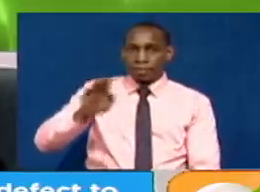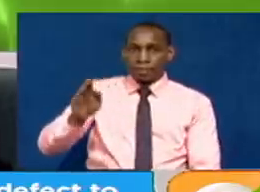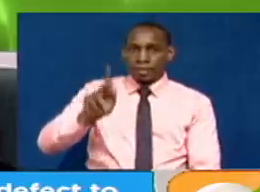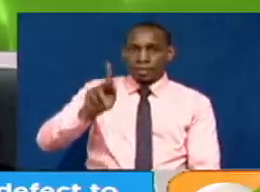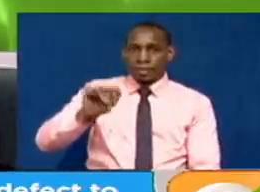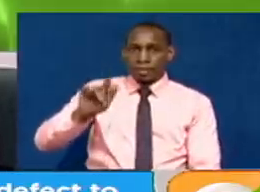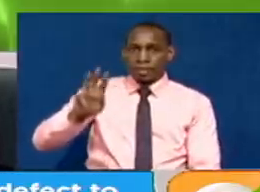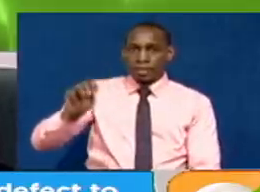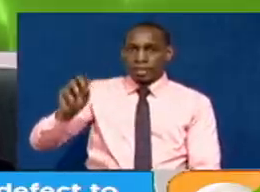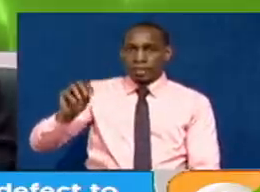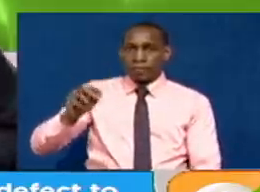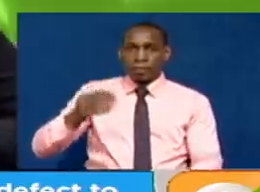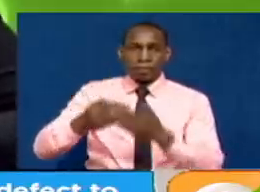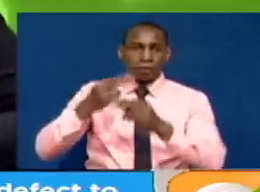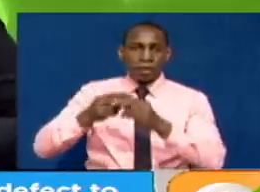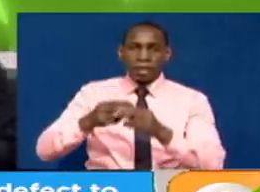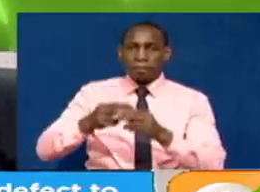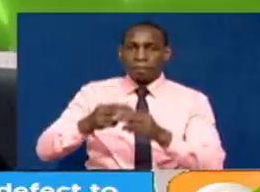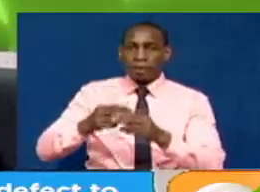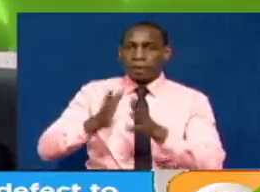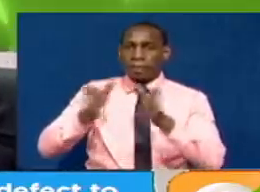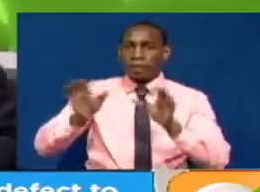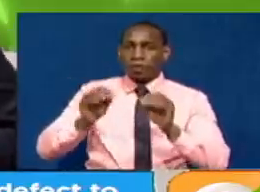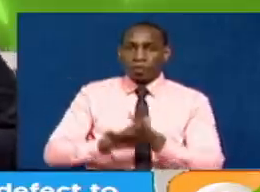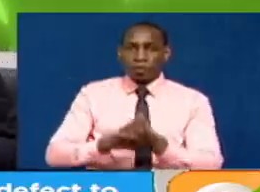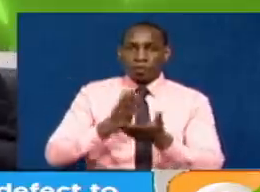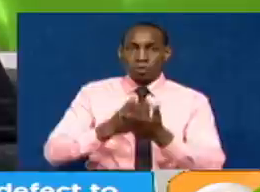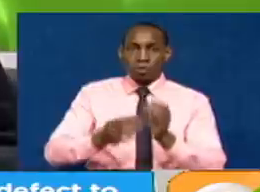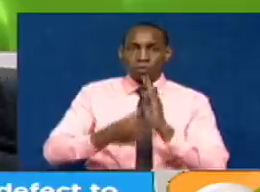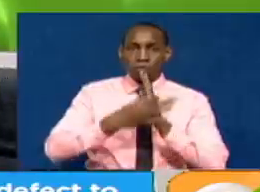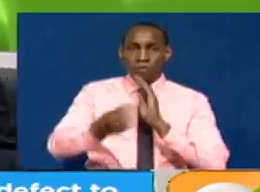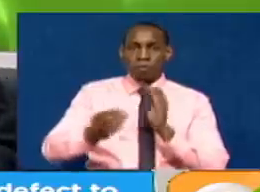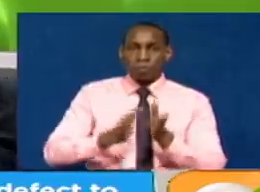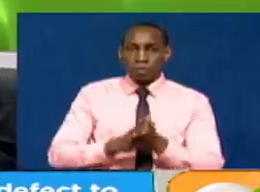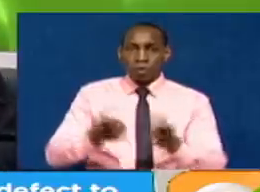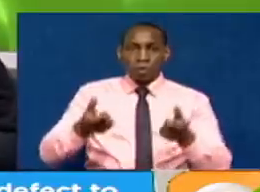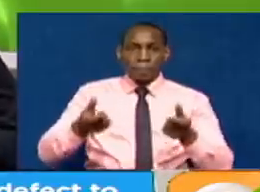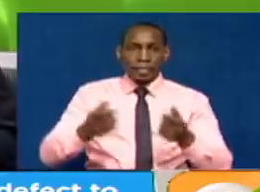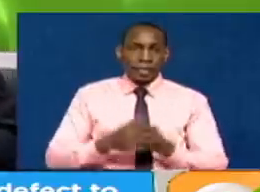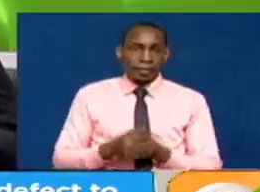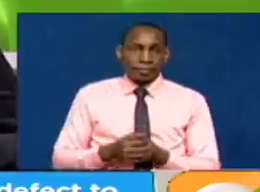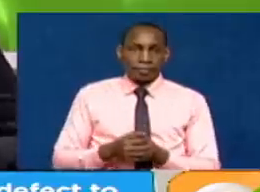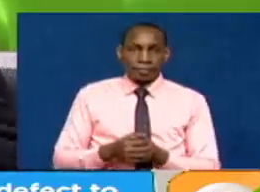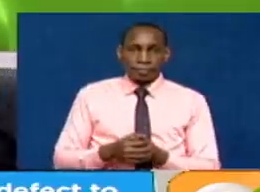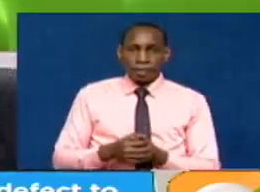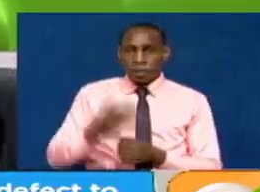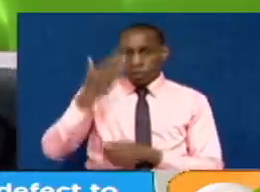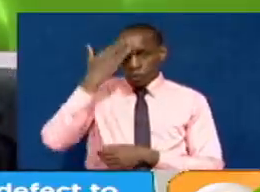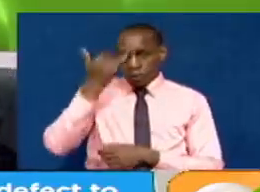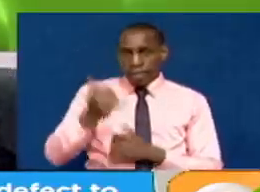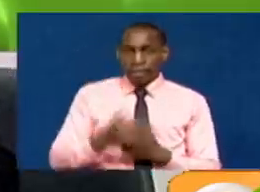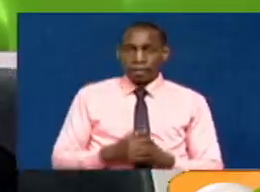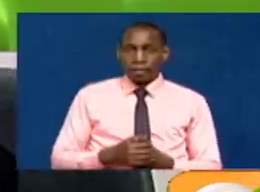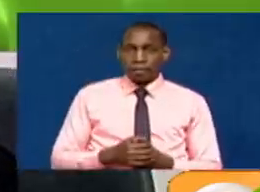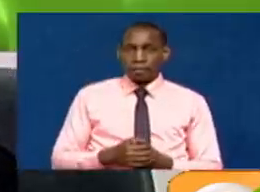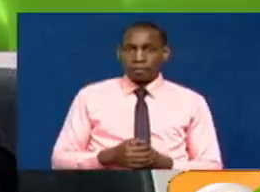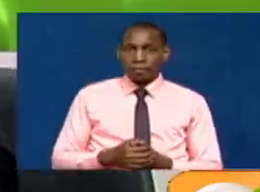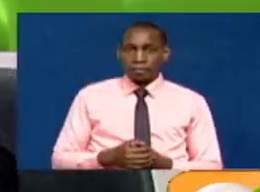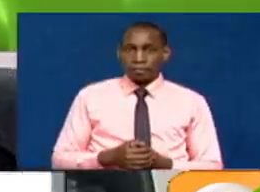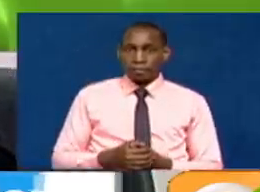who nobody knew about, became the star in the media, in the papers and all that. First of all, because of the